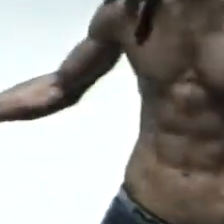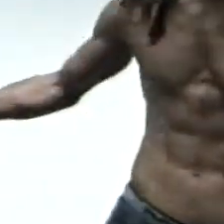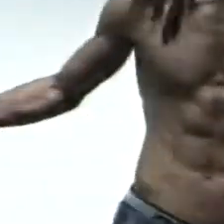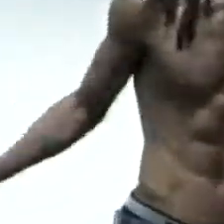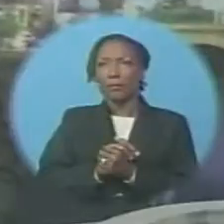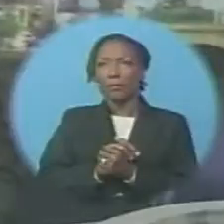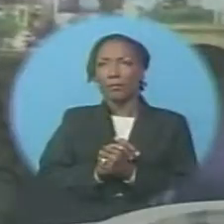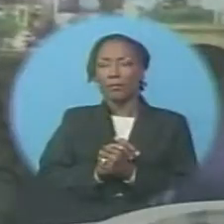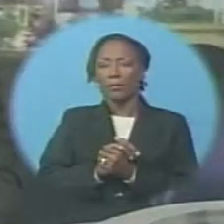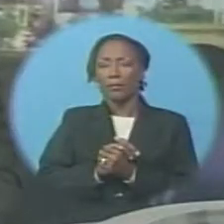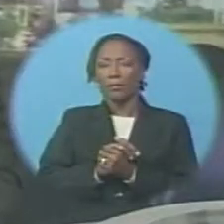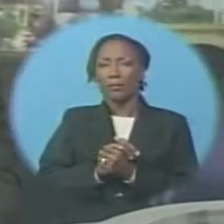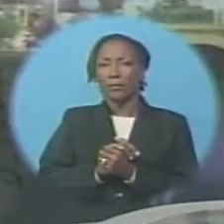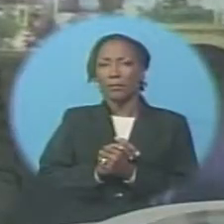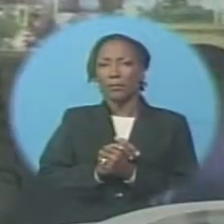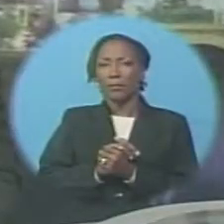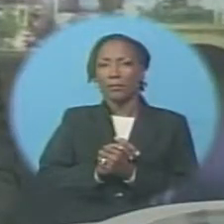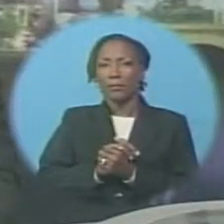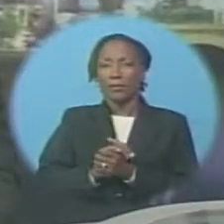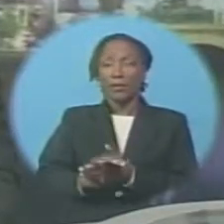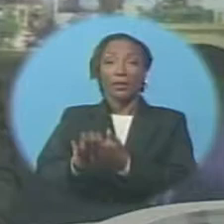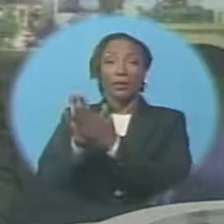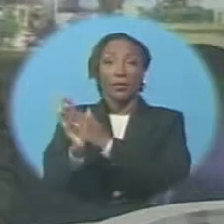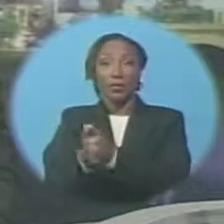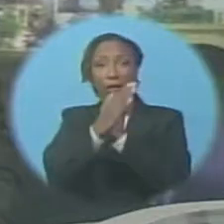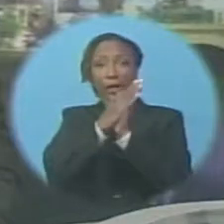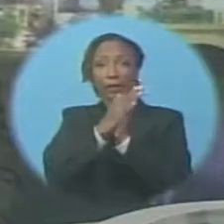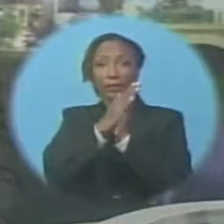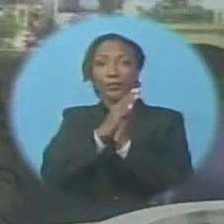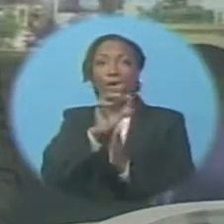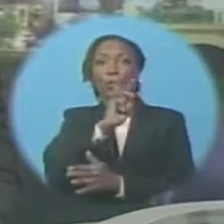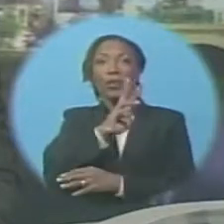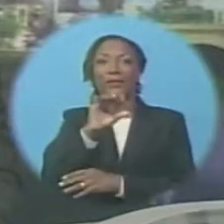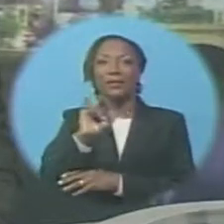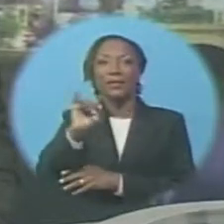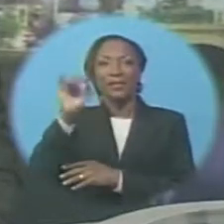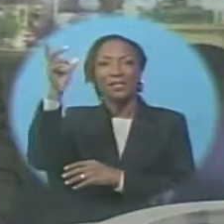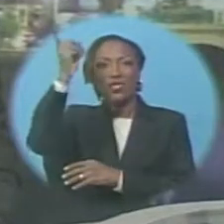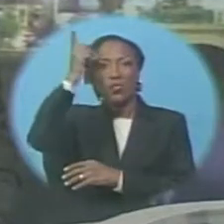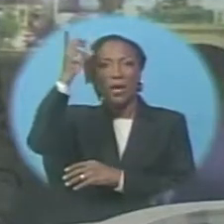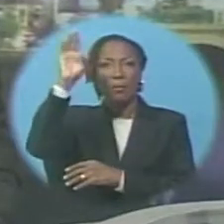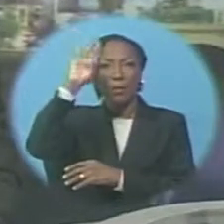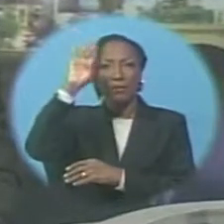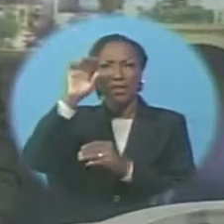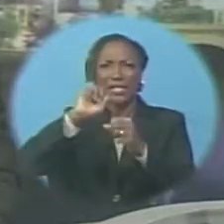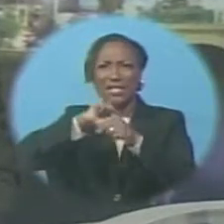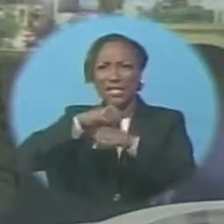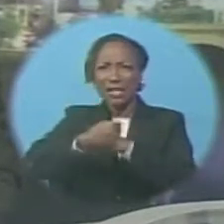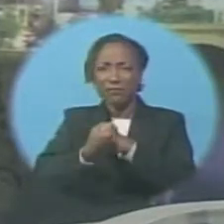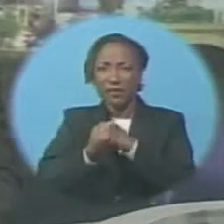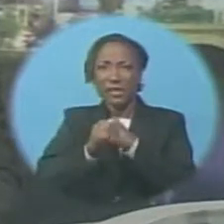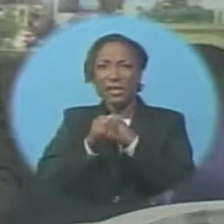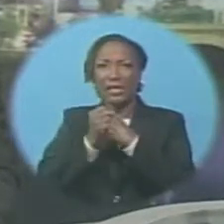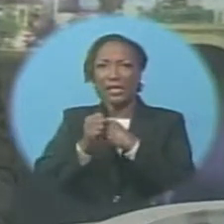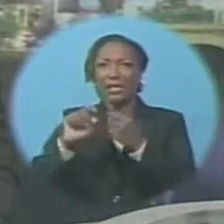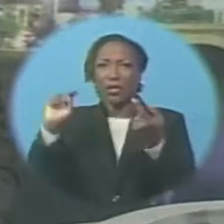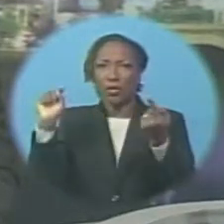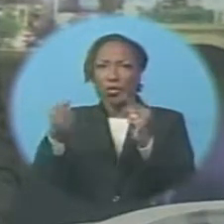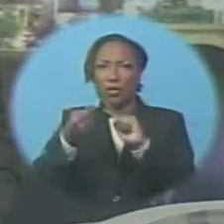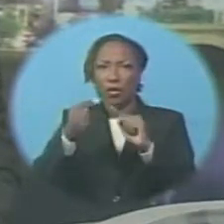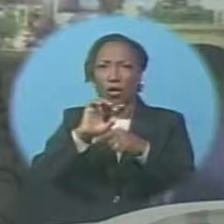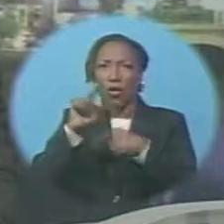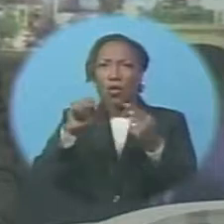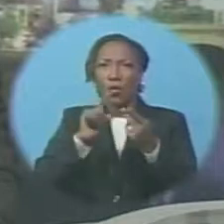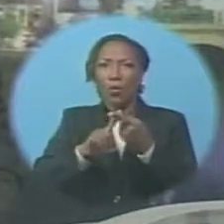fight. In cricket, West Indies all-rounder Dwayne Bravo suffered an injury while fielding for his side, the